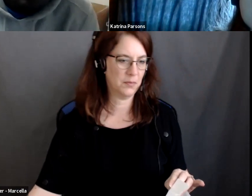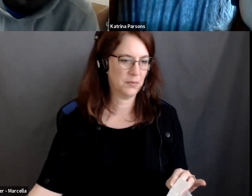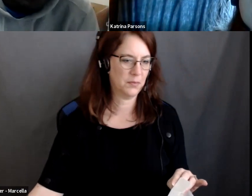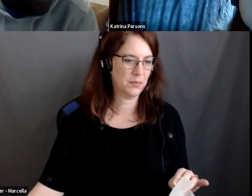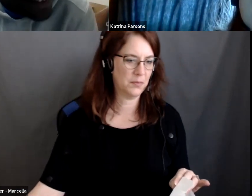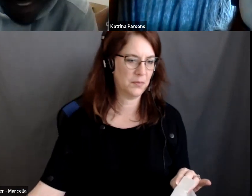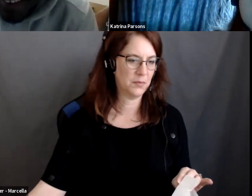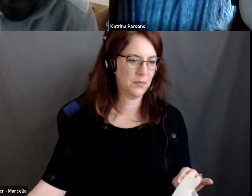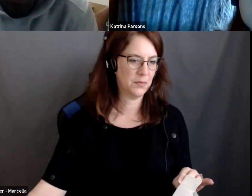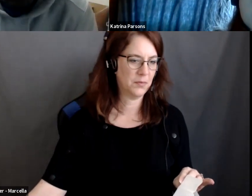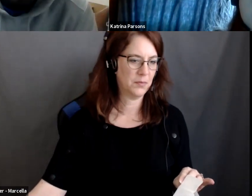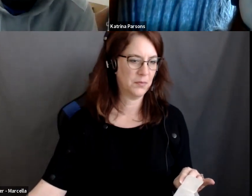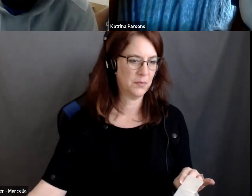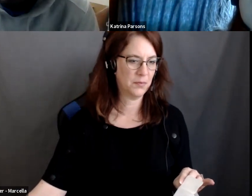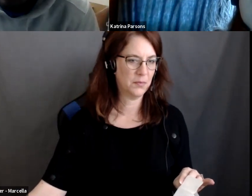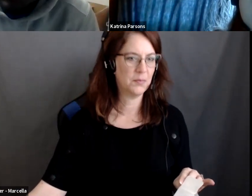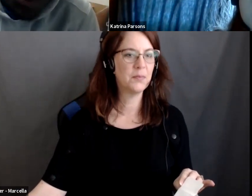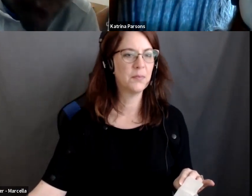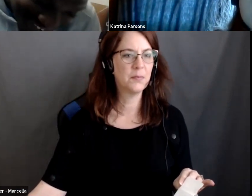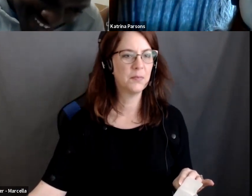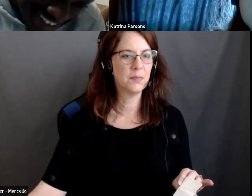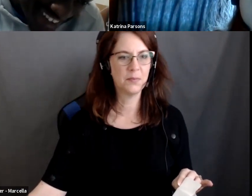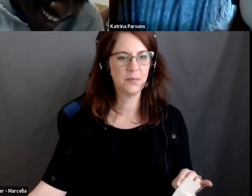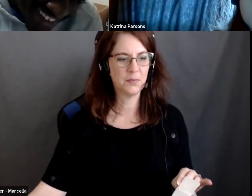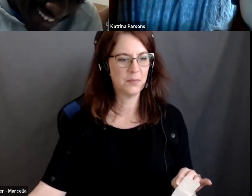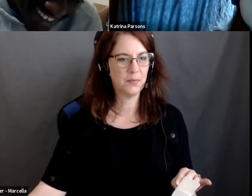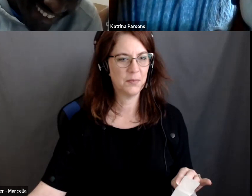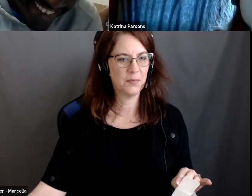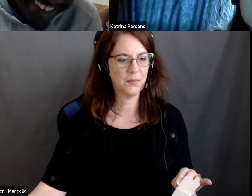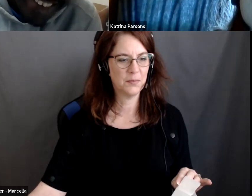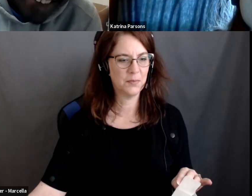Oh man, I wish it was known here.